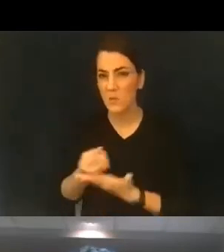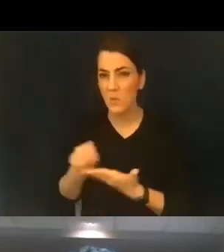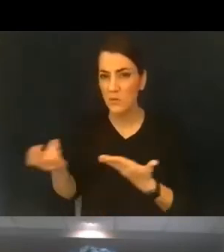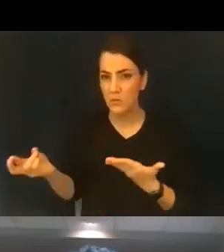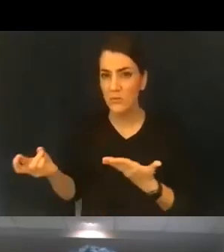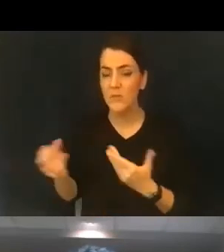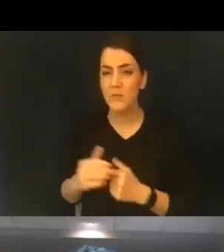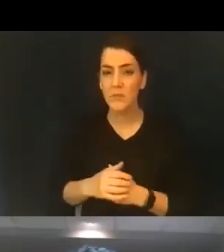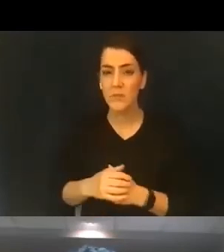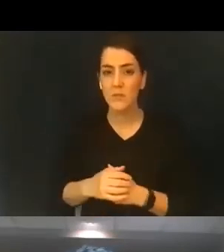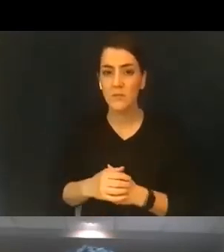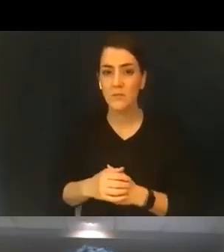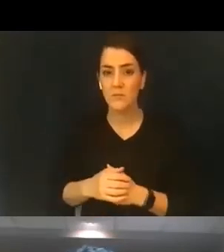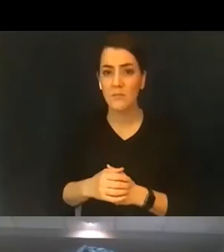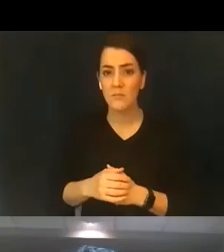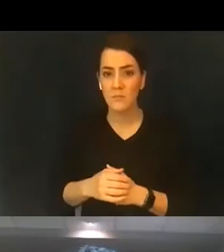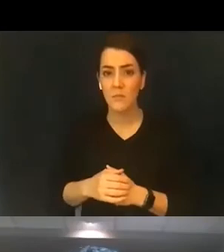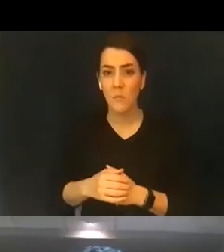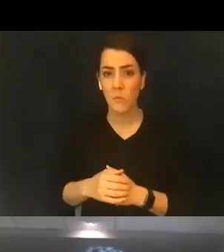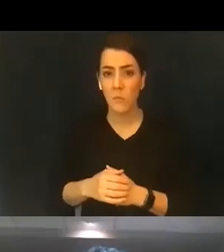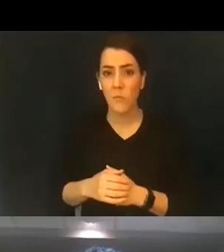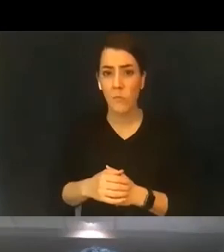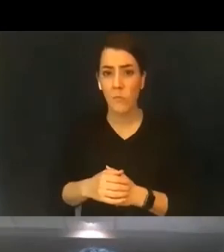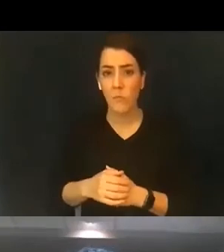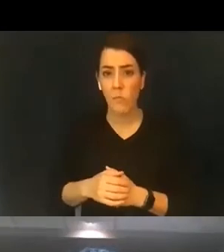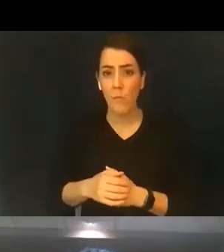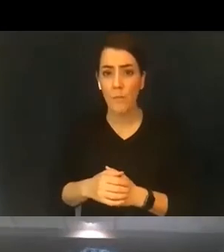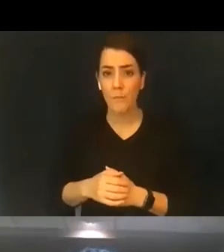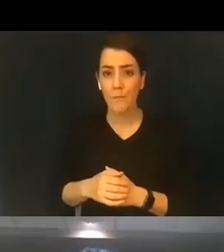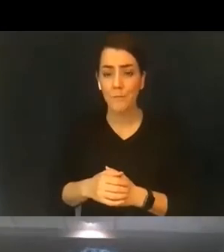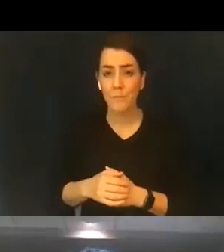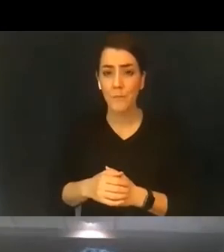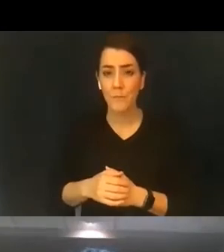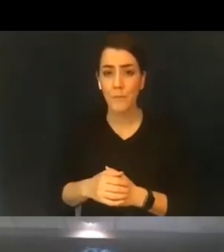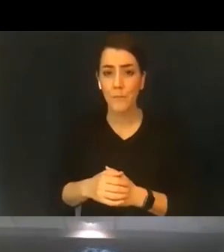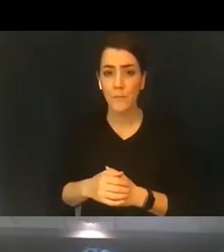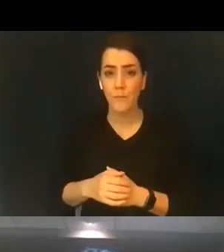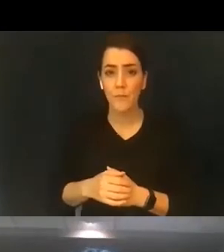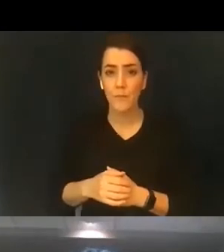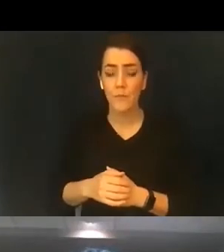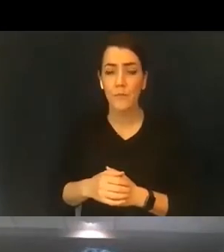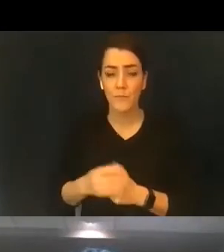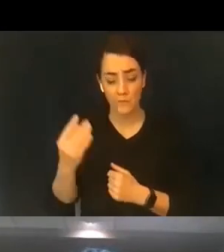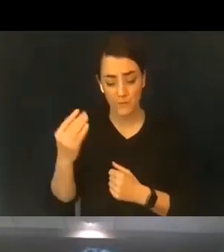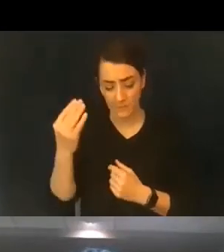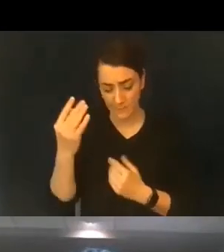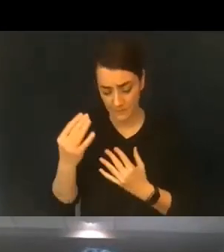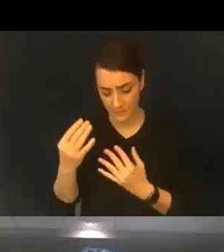are the three components that make up, I think, the